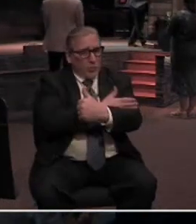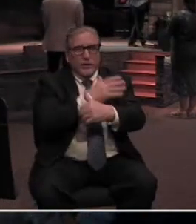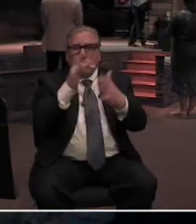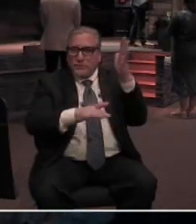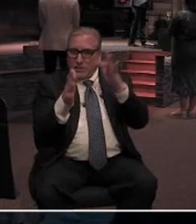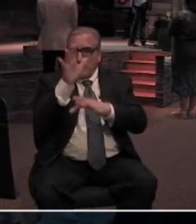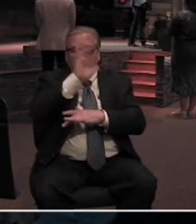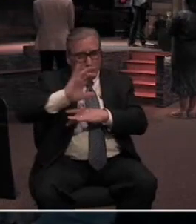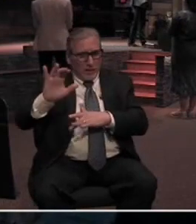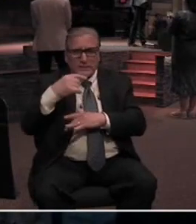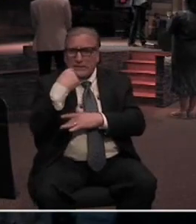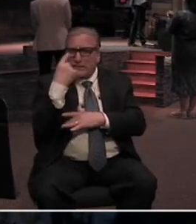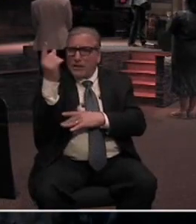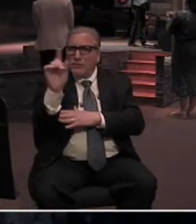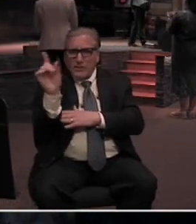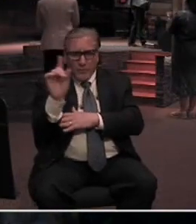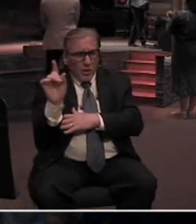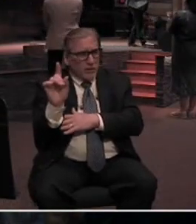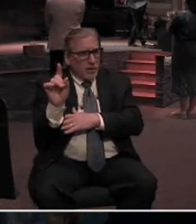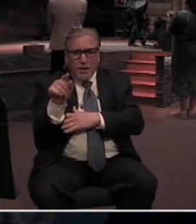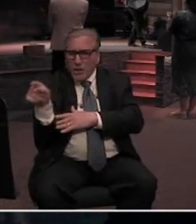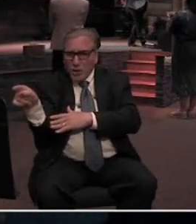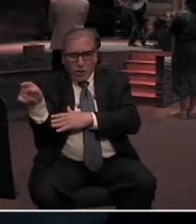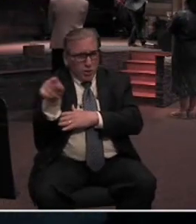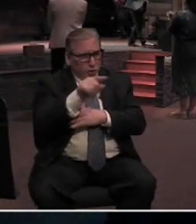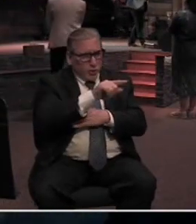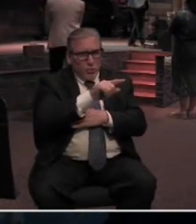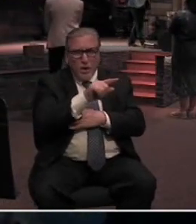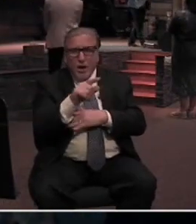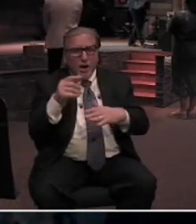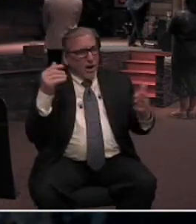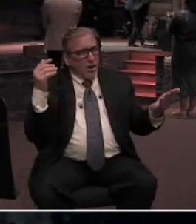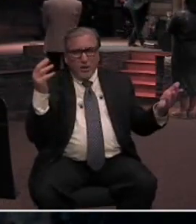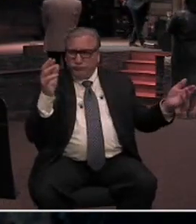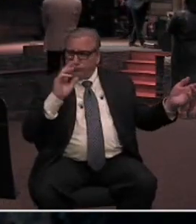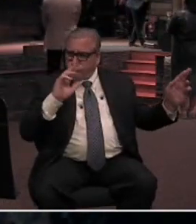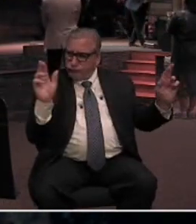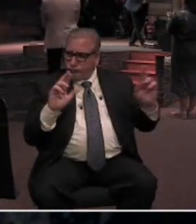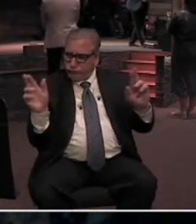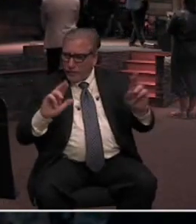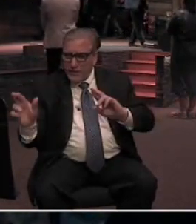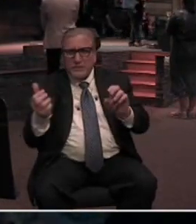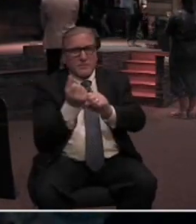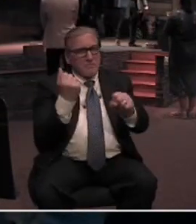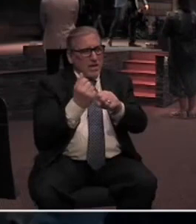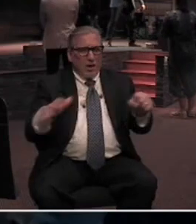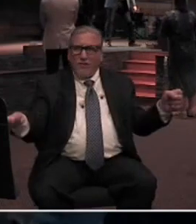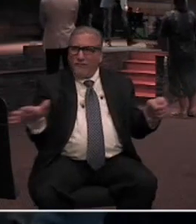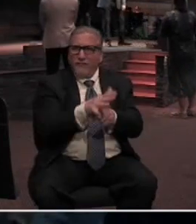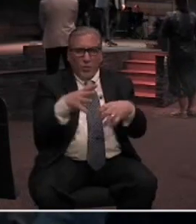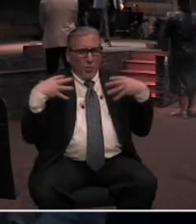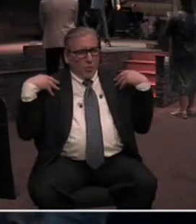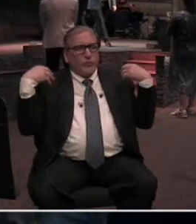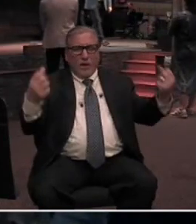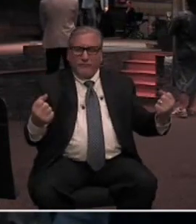to tell somebody, you are about to make a full recovery.